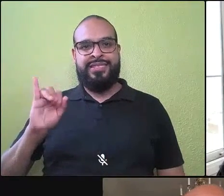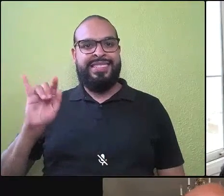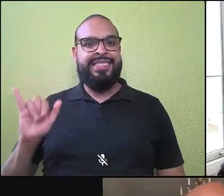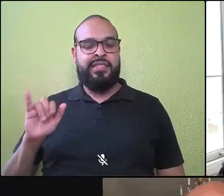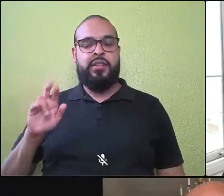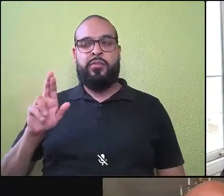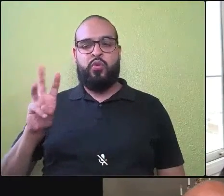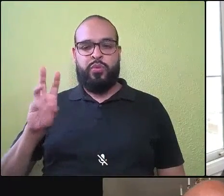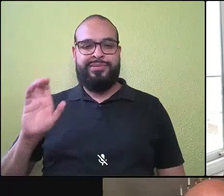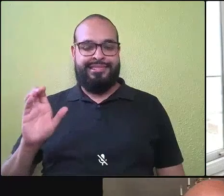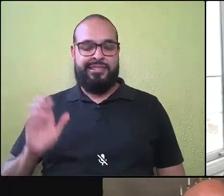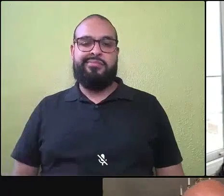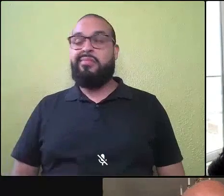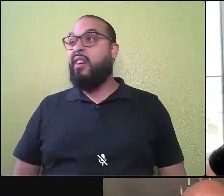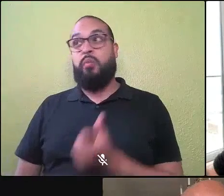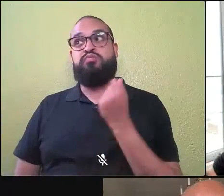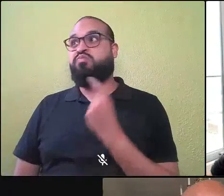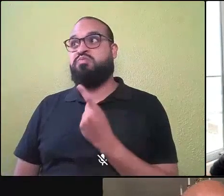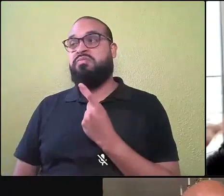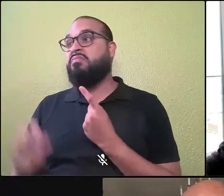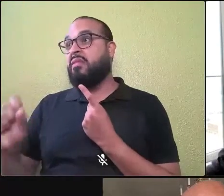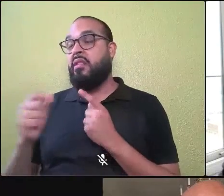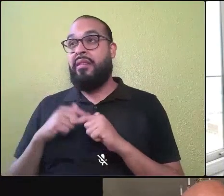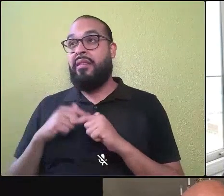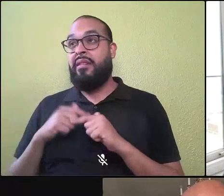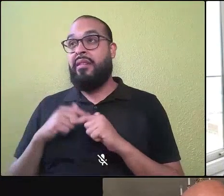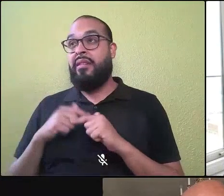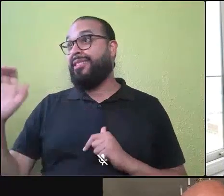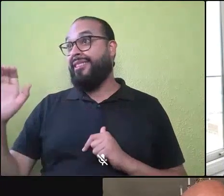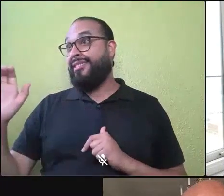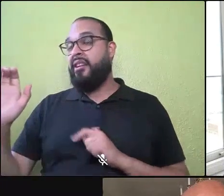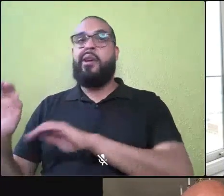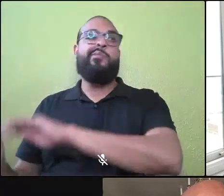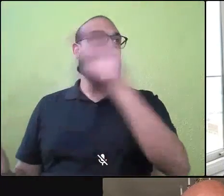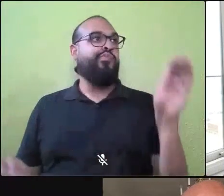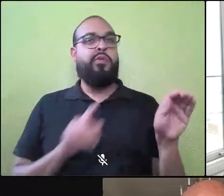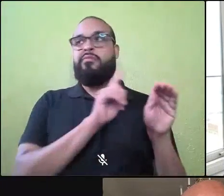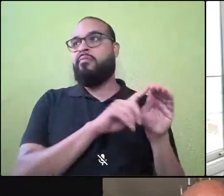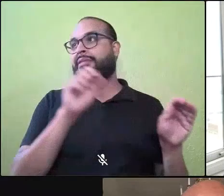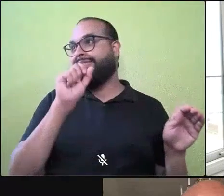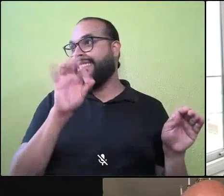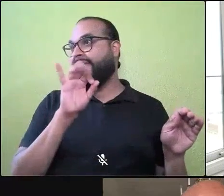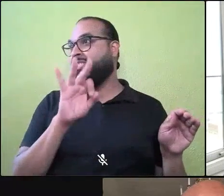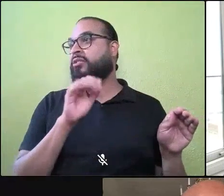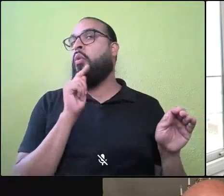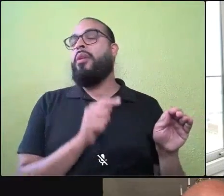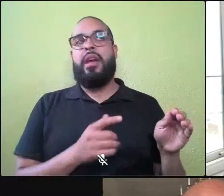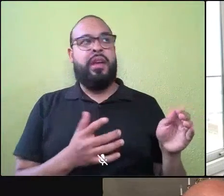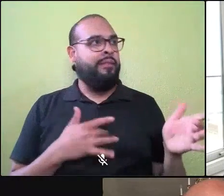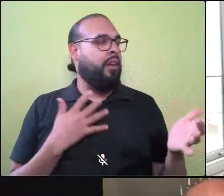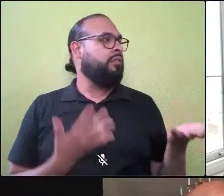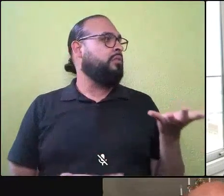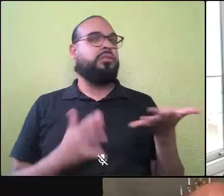relate 100% from like going from North Carolina to moving to San Francisco and needing community. So, you